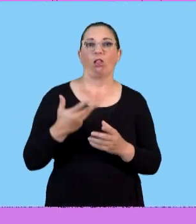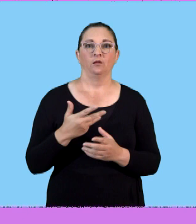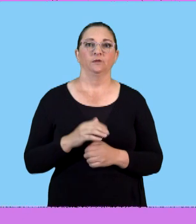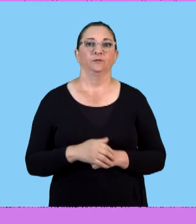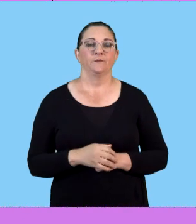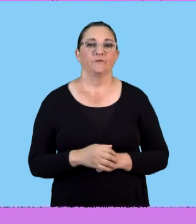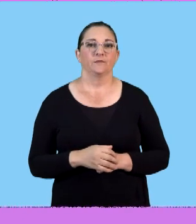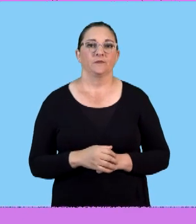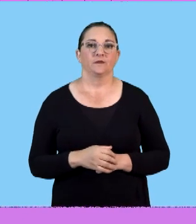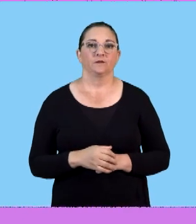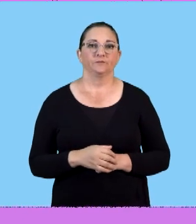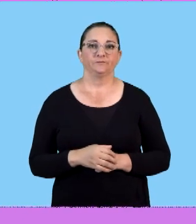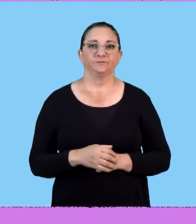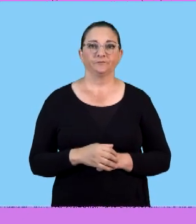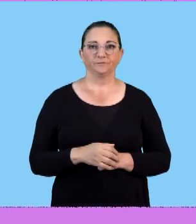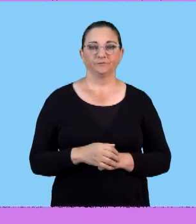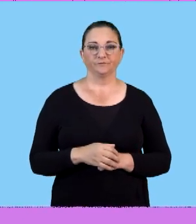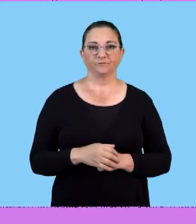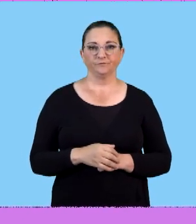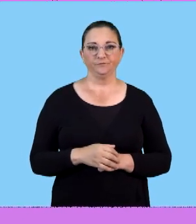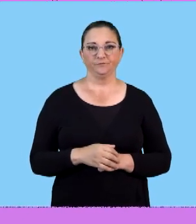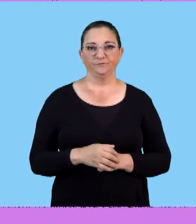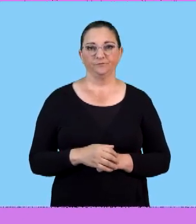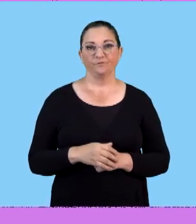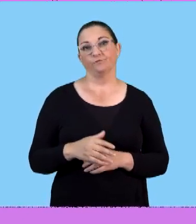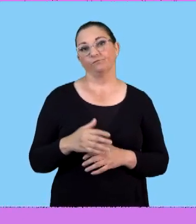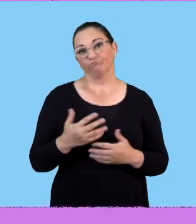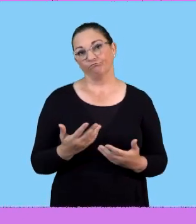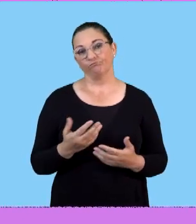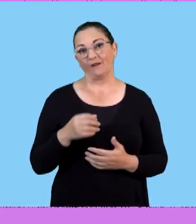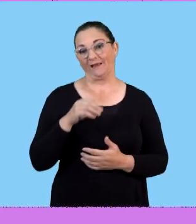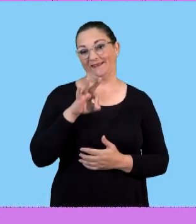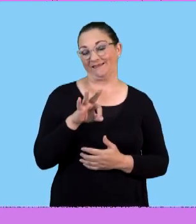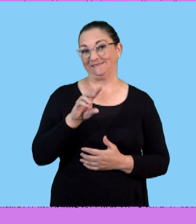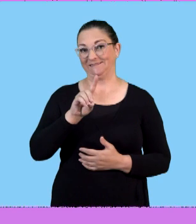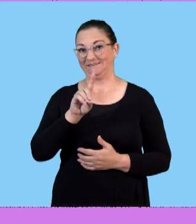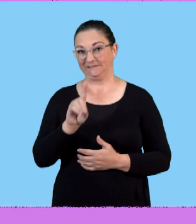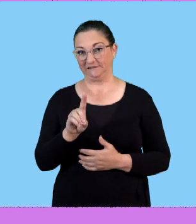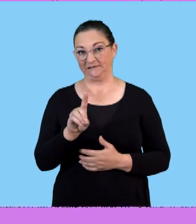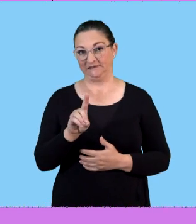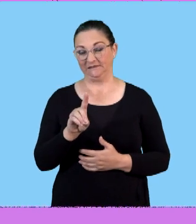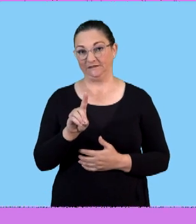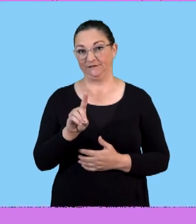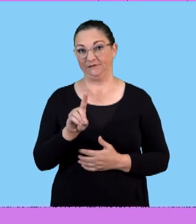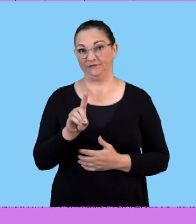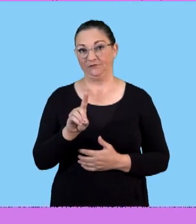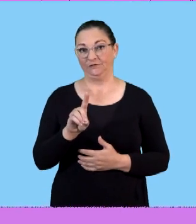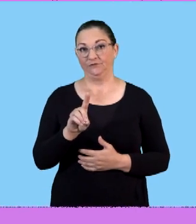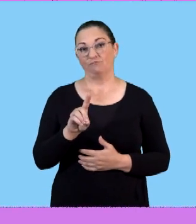Let me write that down here. All exposed surfaces of a three-dimensional